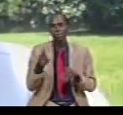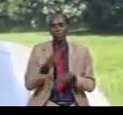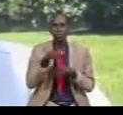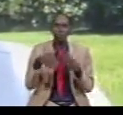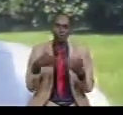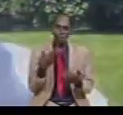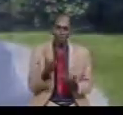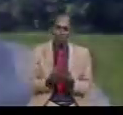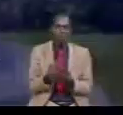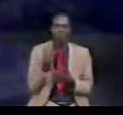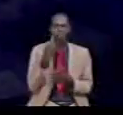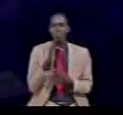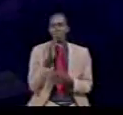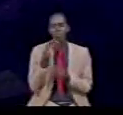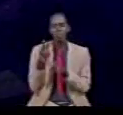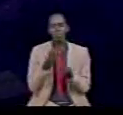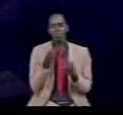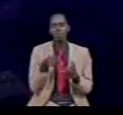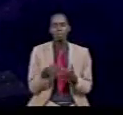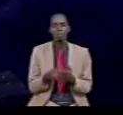Everyone who's watching this.